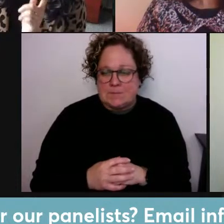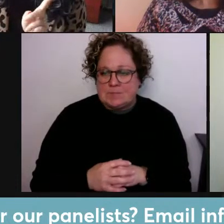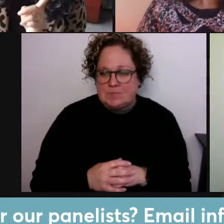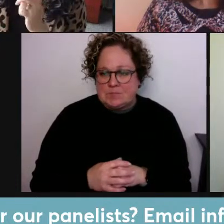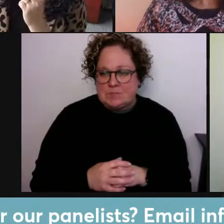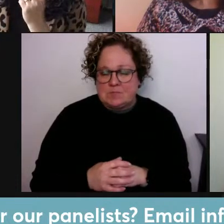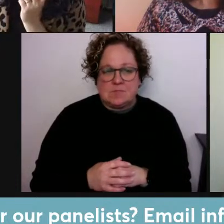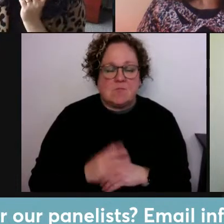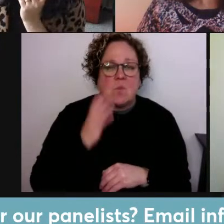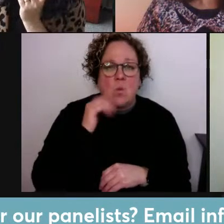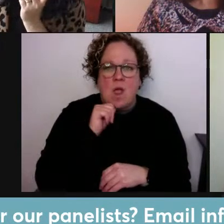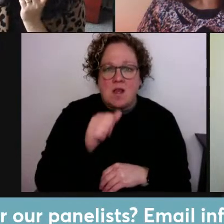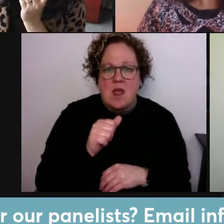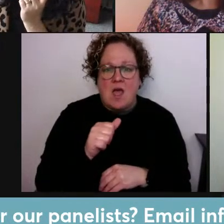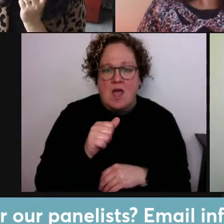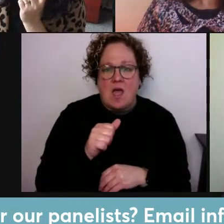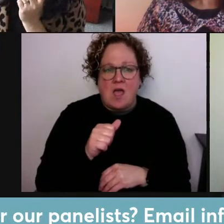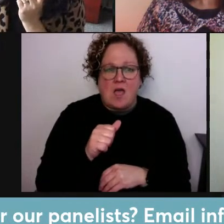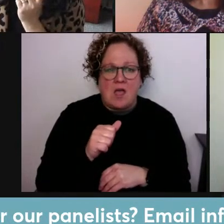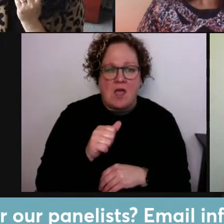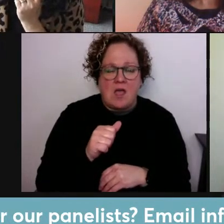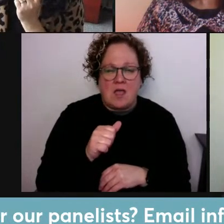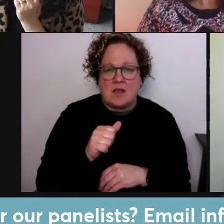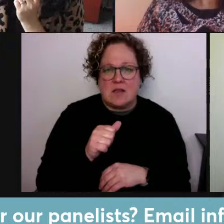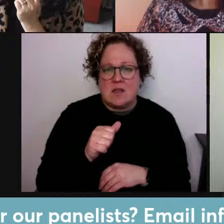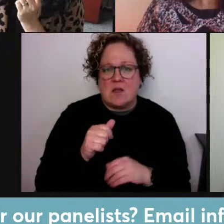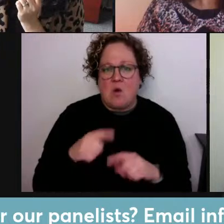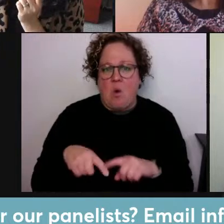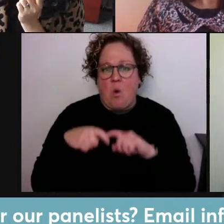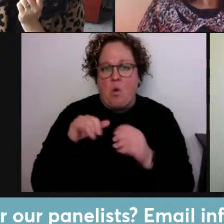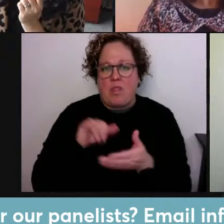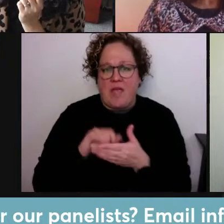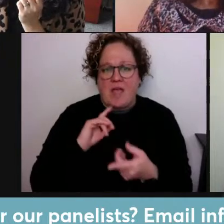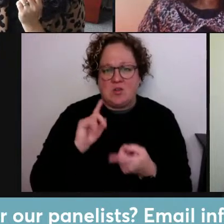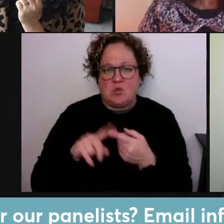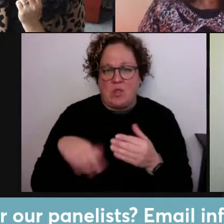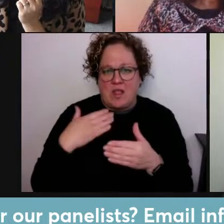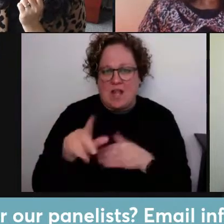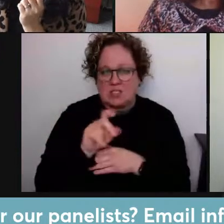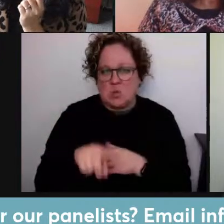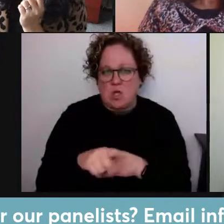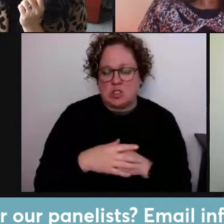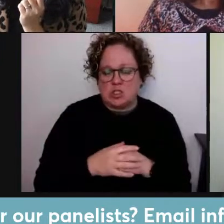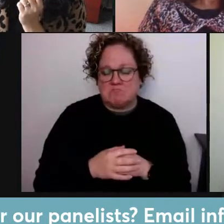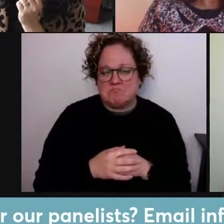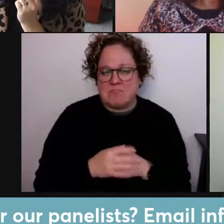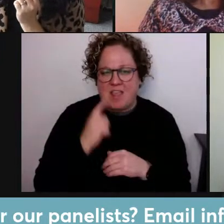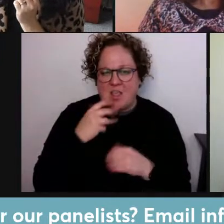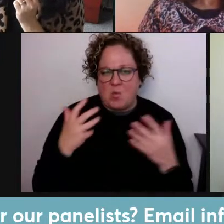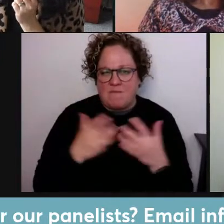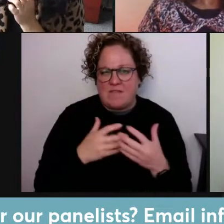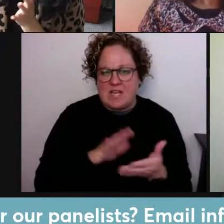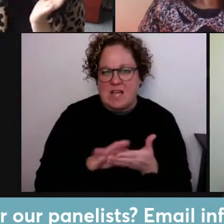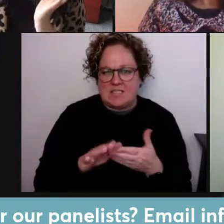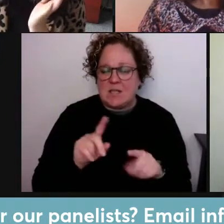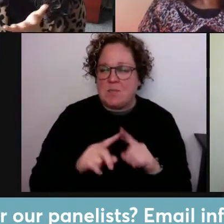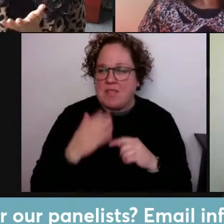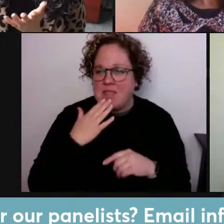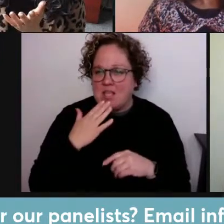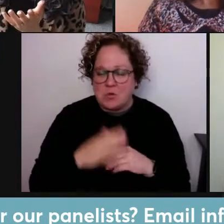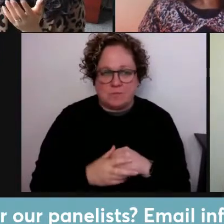Why don't we have you talk more about that in the next question? I think that will fit in nicely, actually. Okay. Yeah. But thank you. I